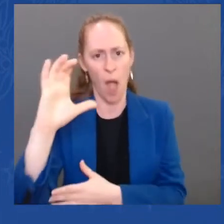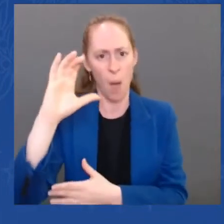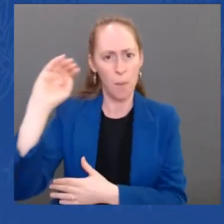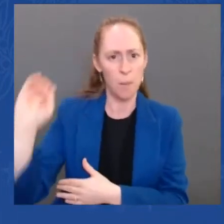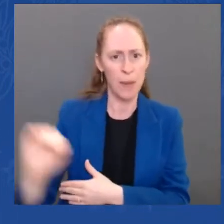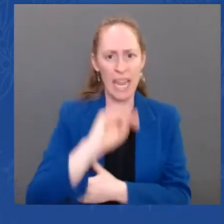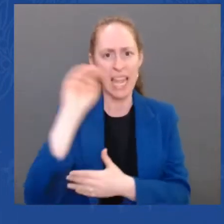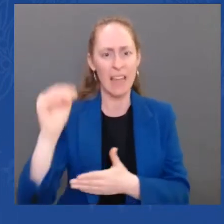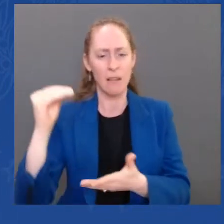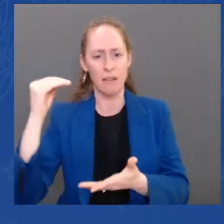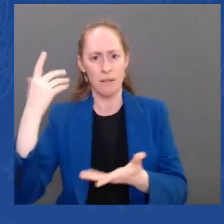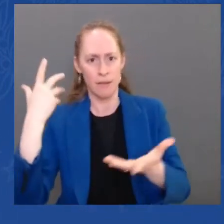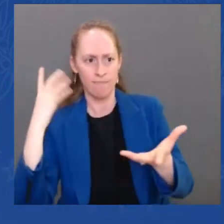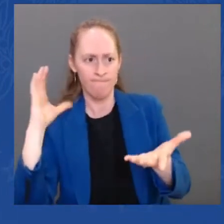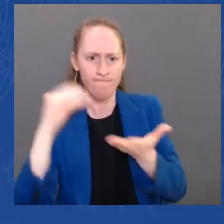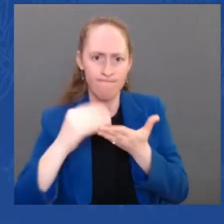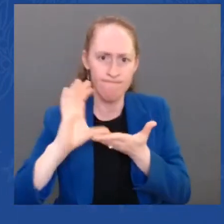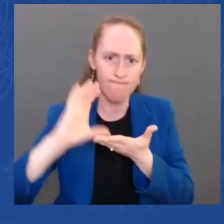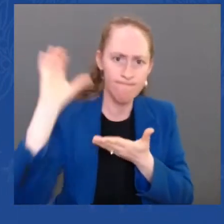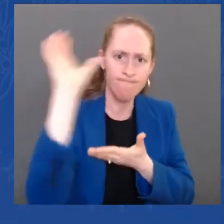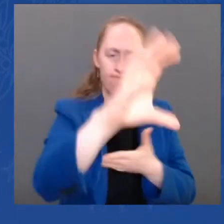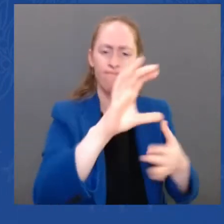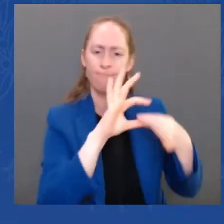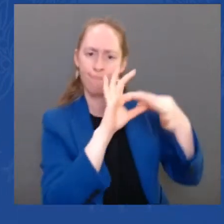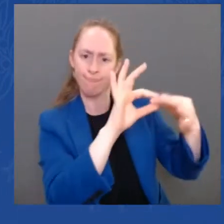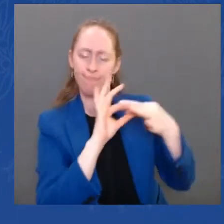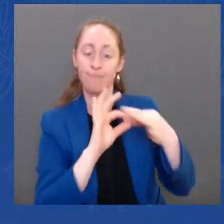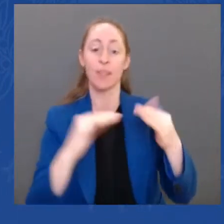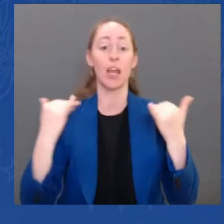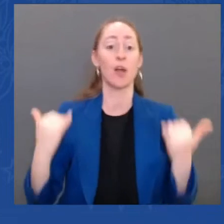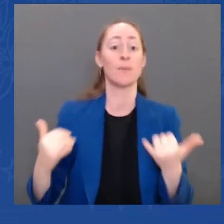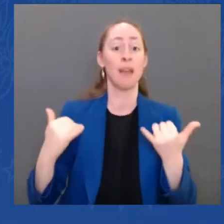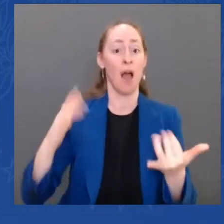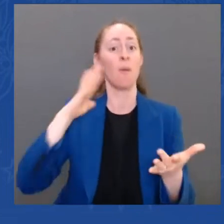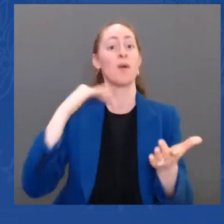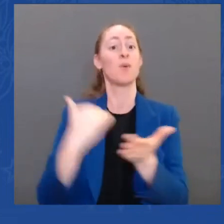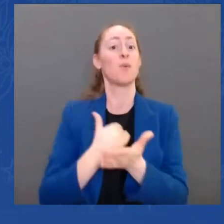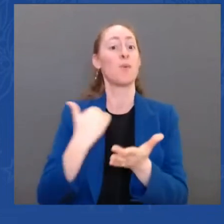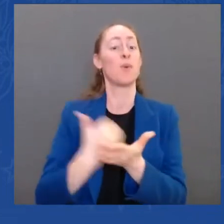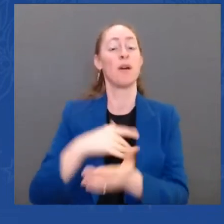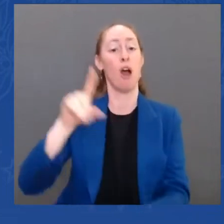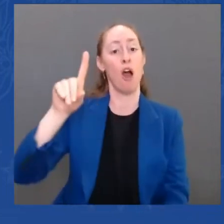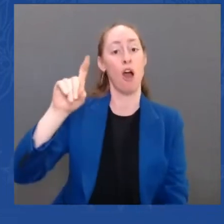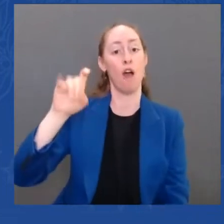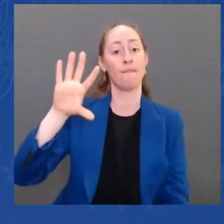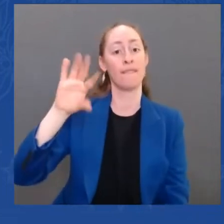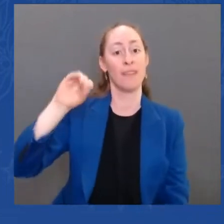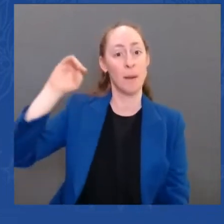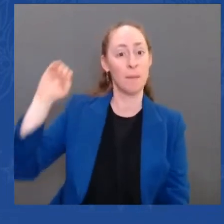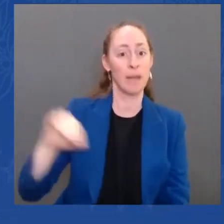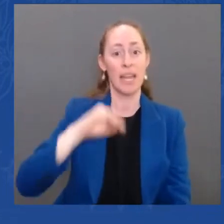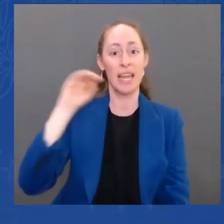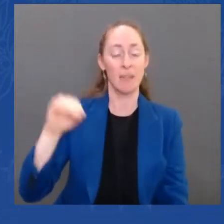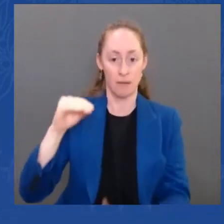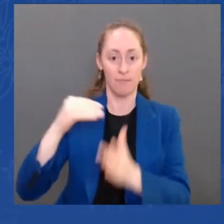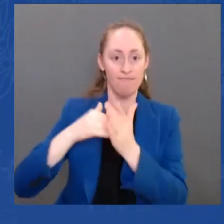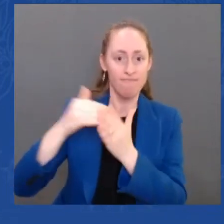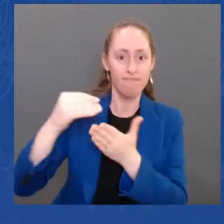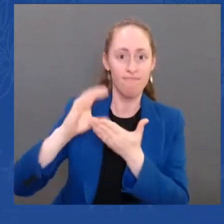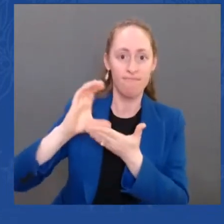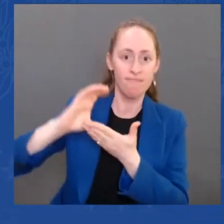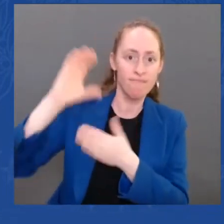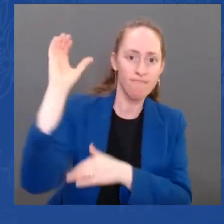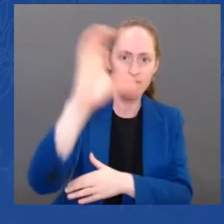today, I'm announcing another $150 million of initiatives to deepen U.S. ASEAN relations and achieve